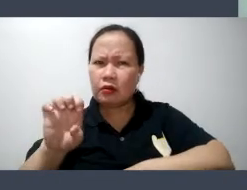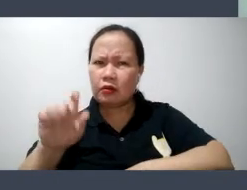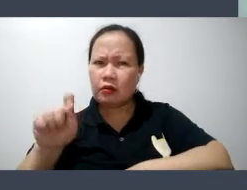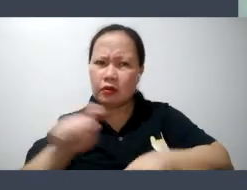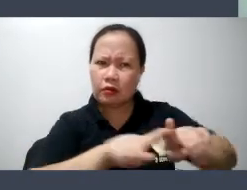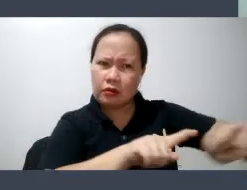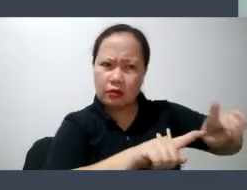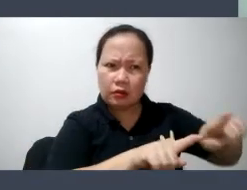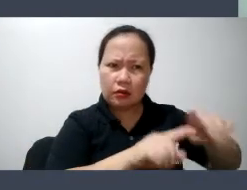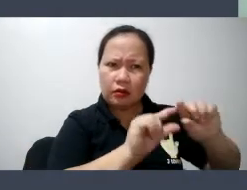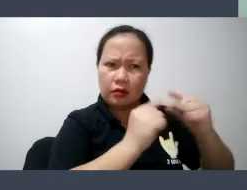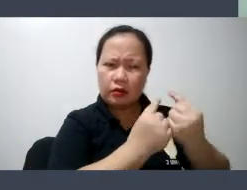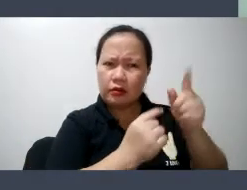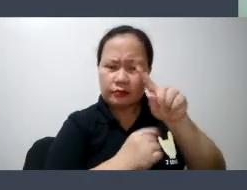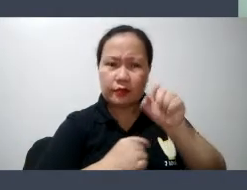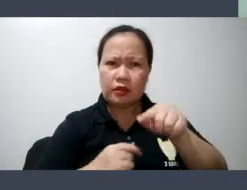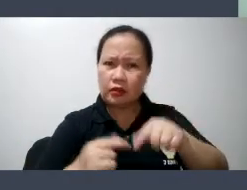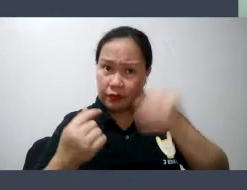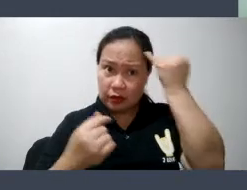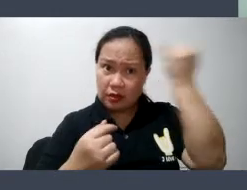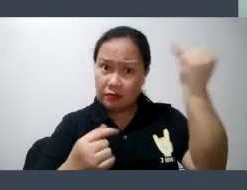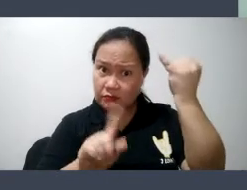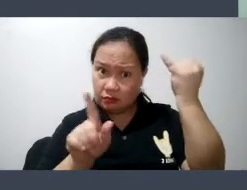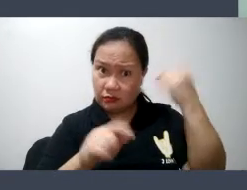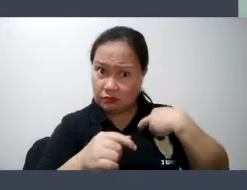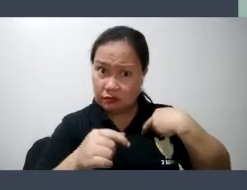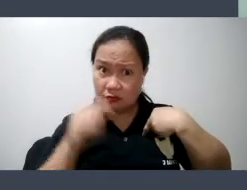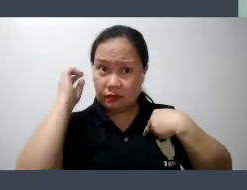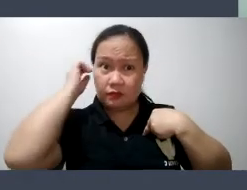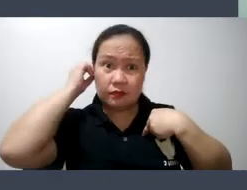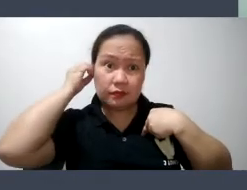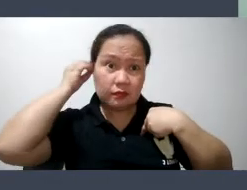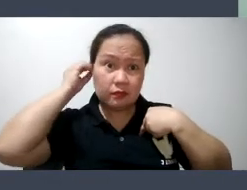group? Do you have any idea?